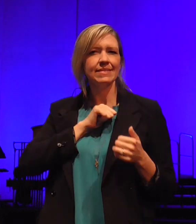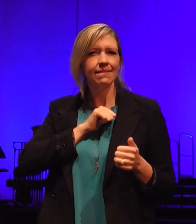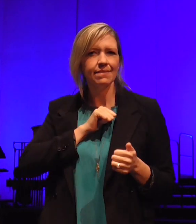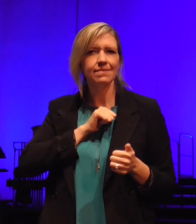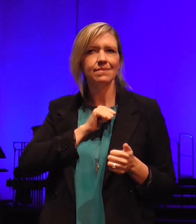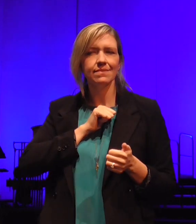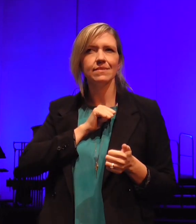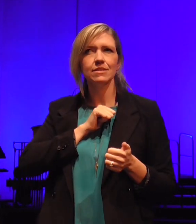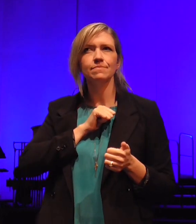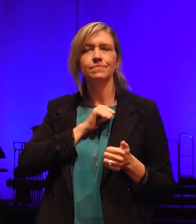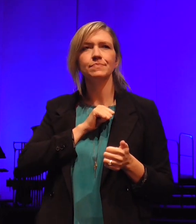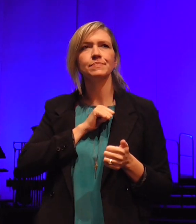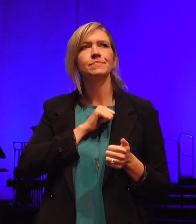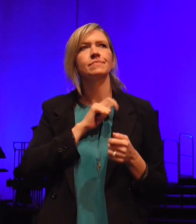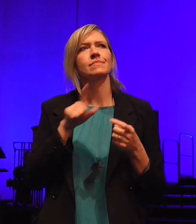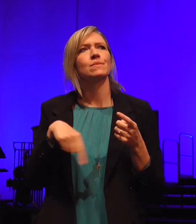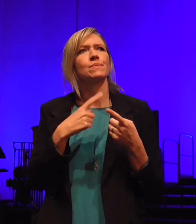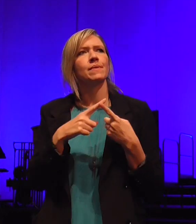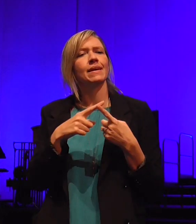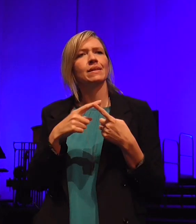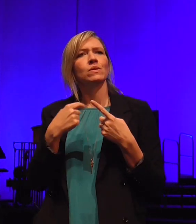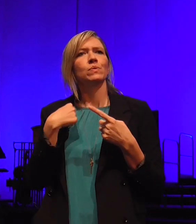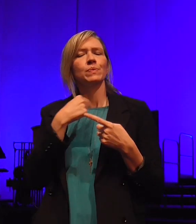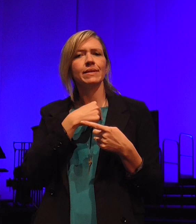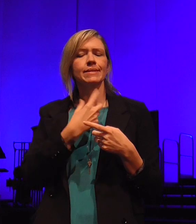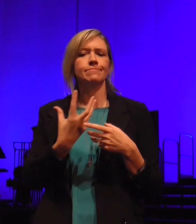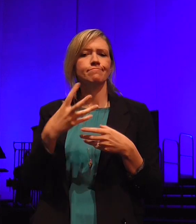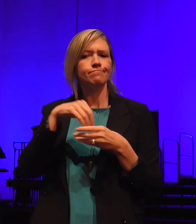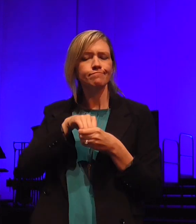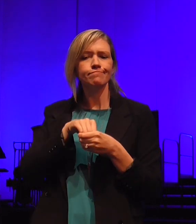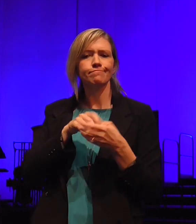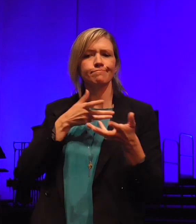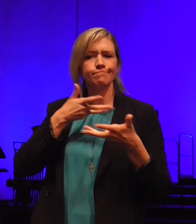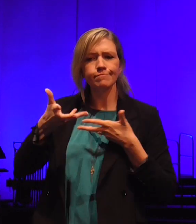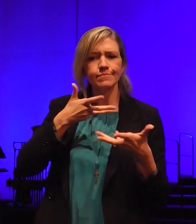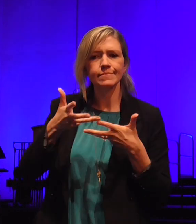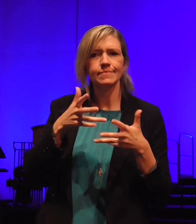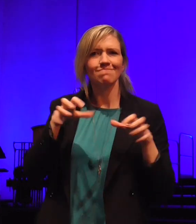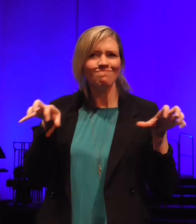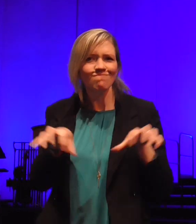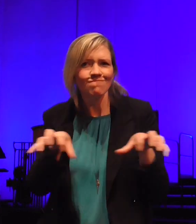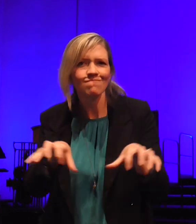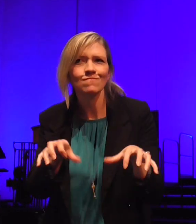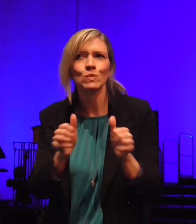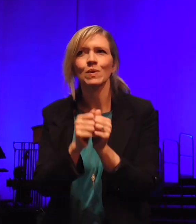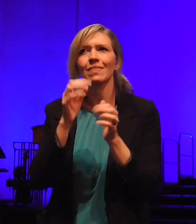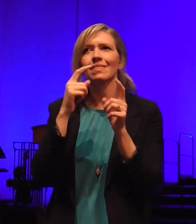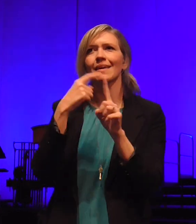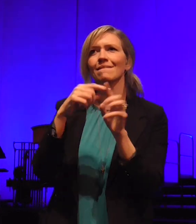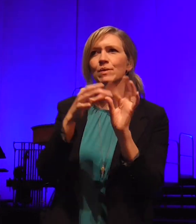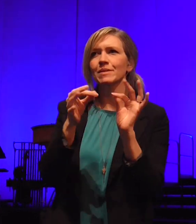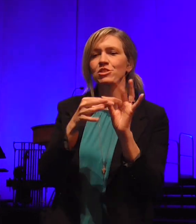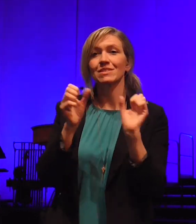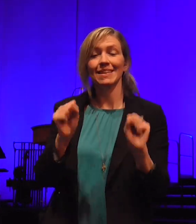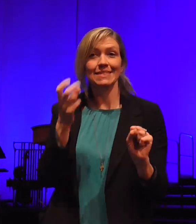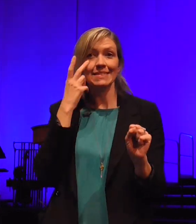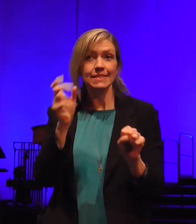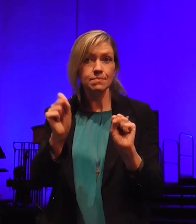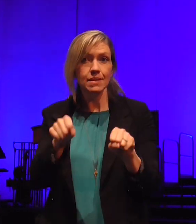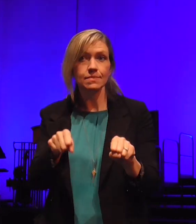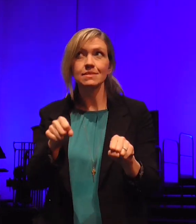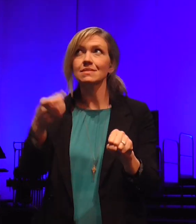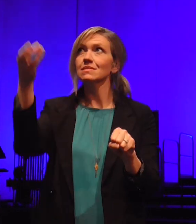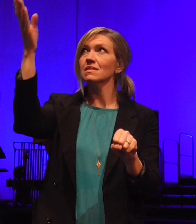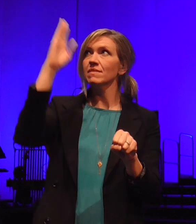myself. When we engage in our affirmations in this way and see the possibility, the divine